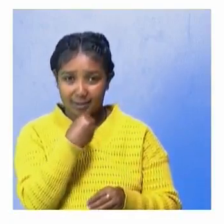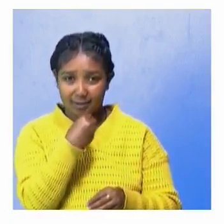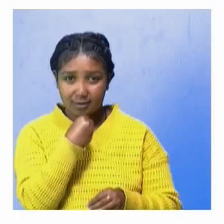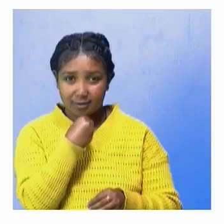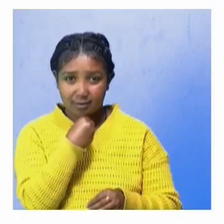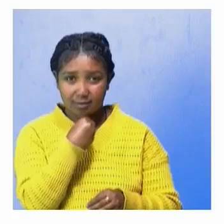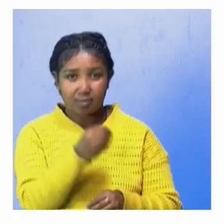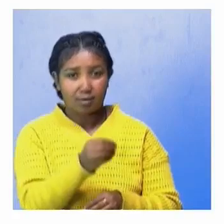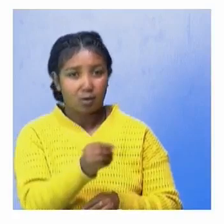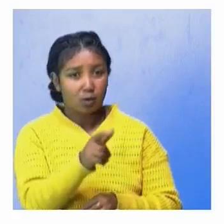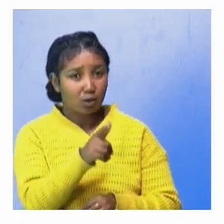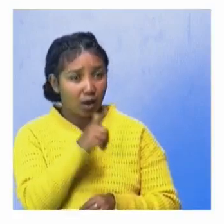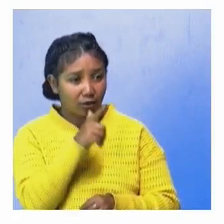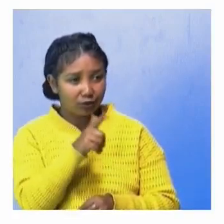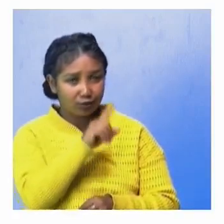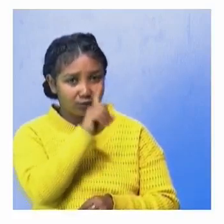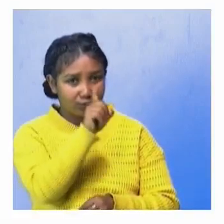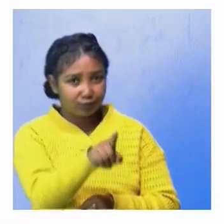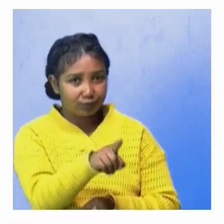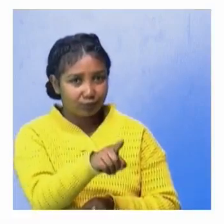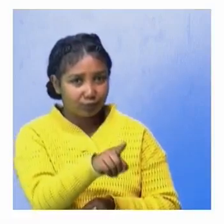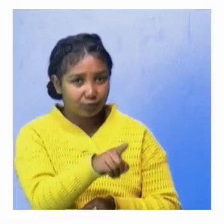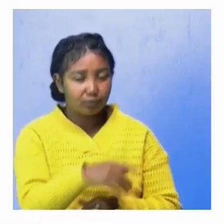your lunch?